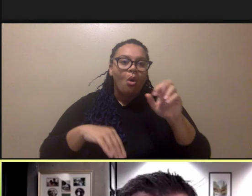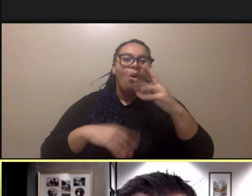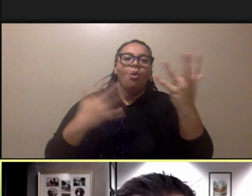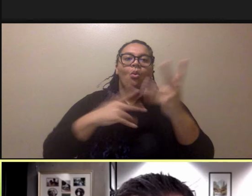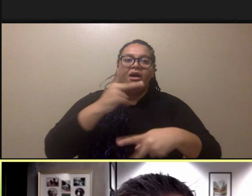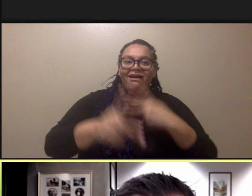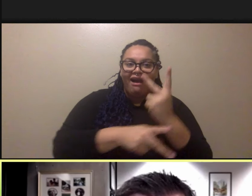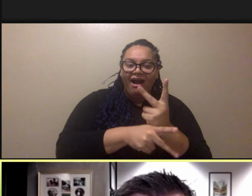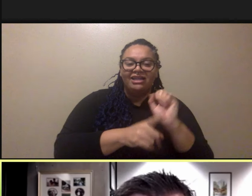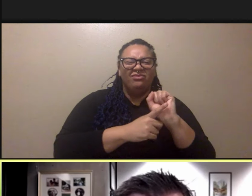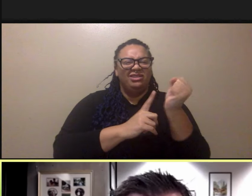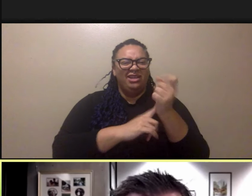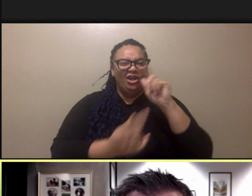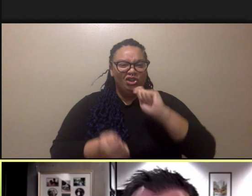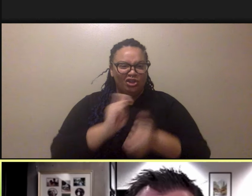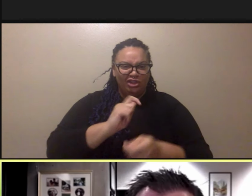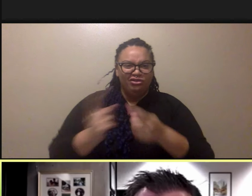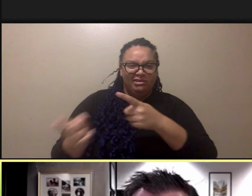societal changes happened over time,